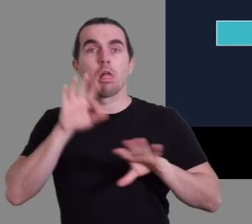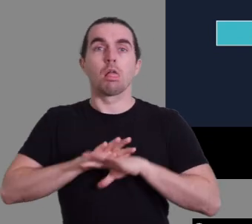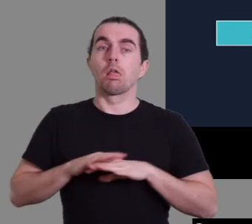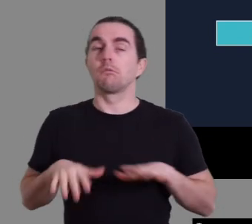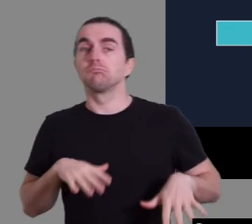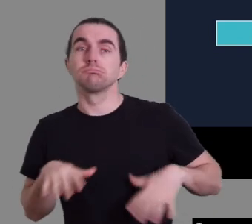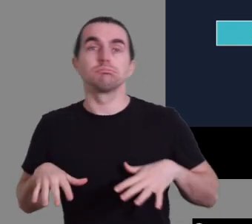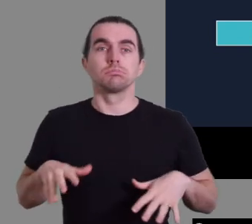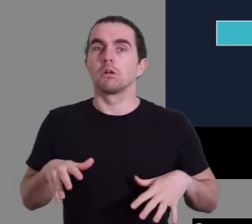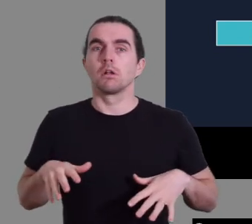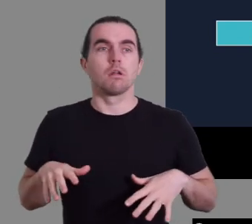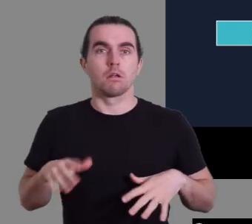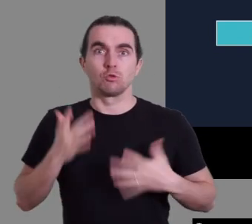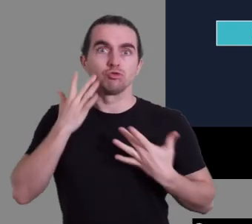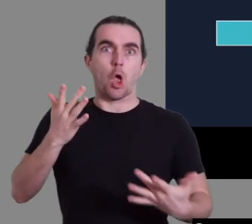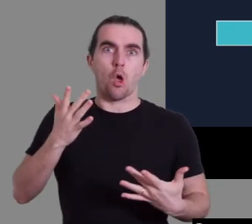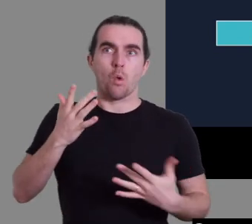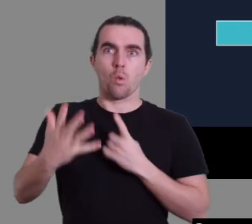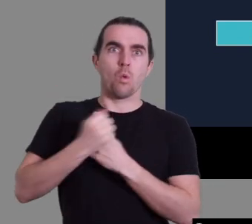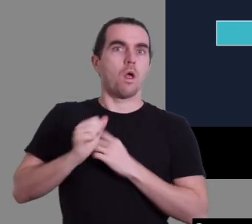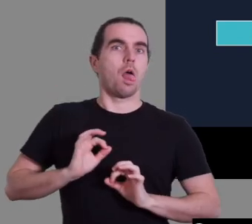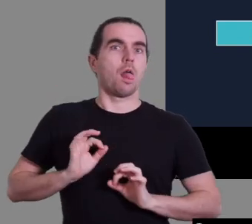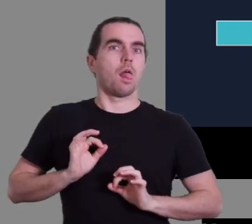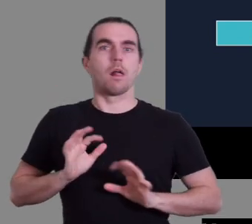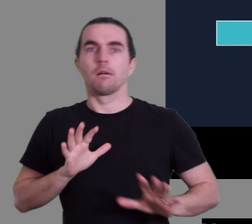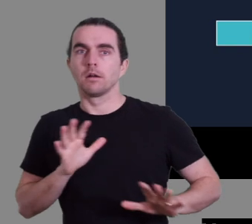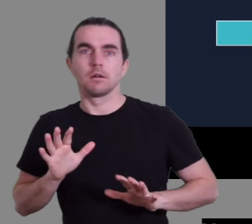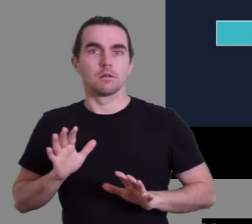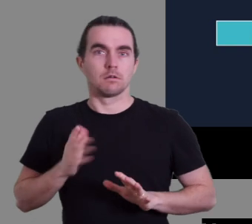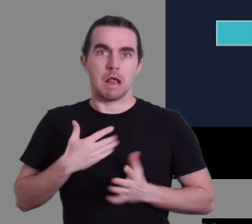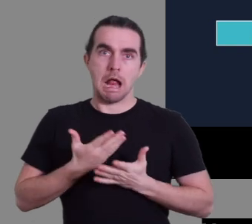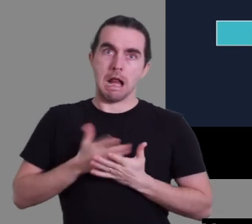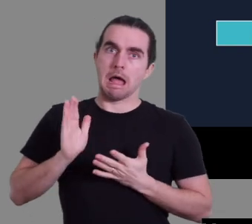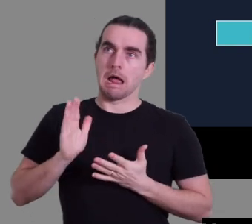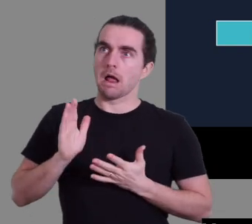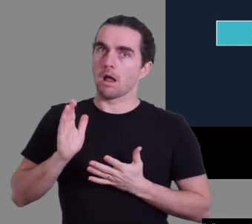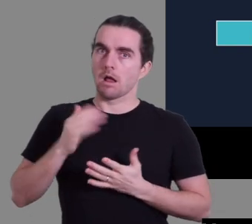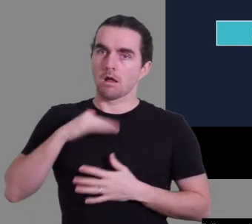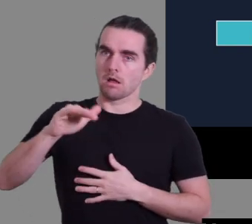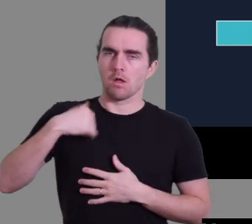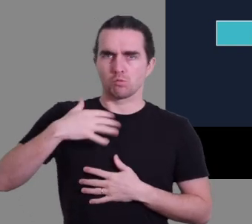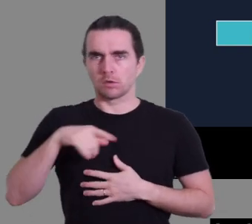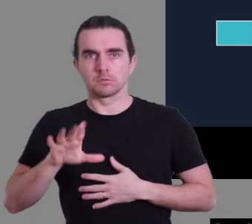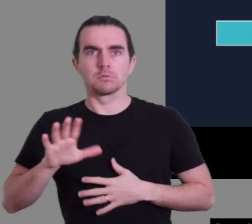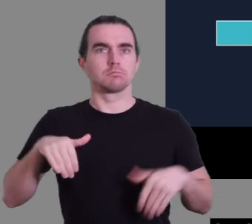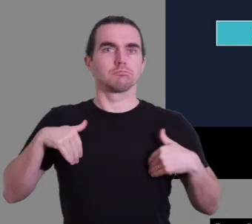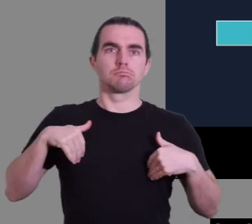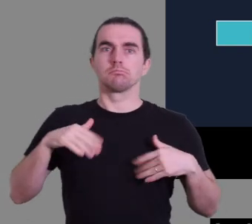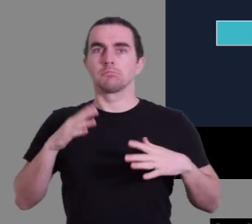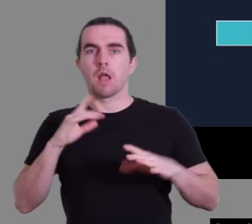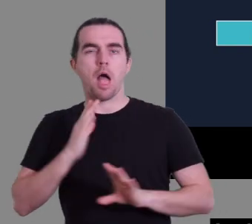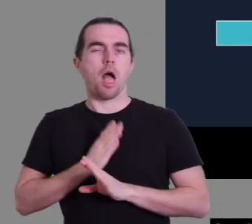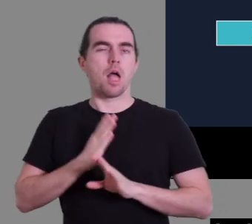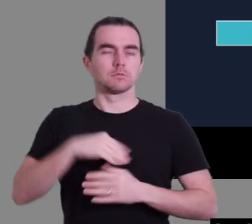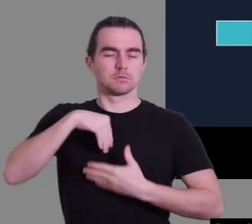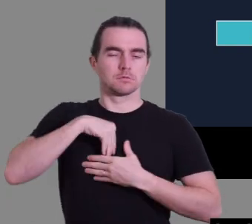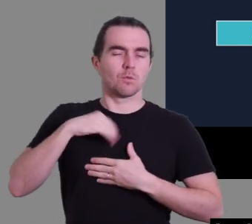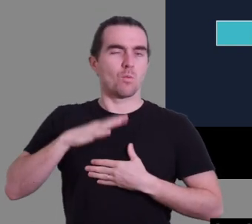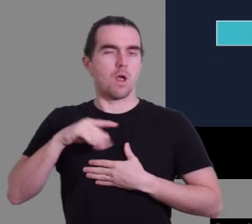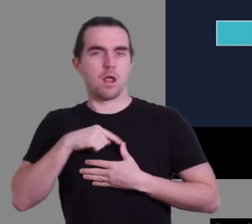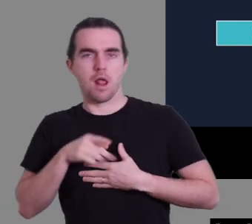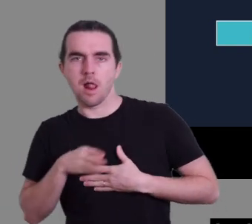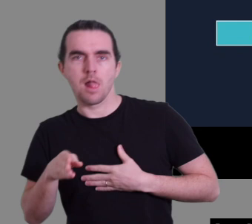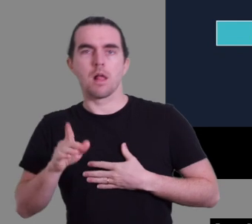language. So you're just not going to show what you're thinking. You try not to make it clear where you were looking, and it could also